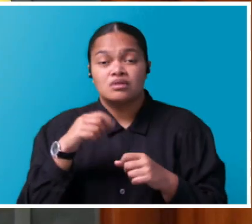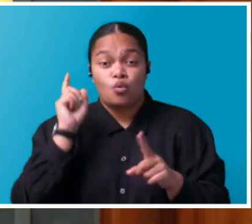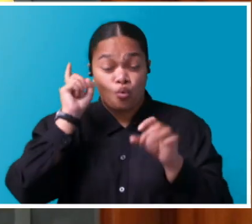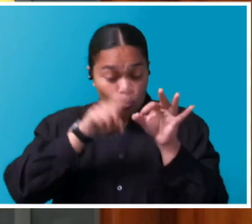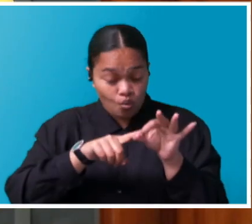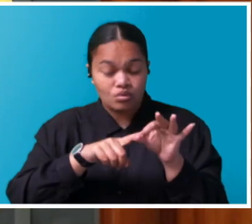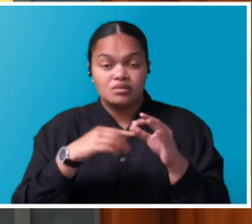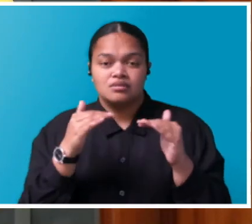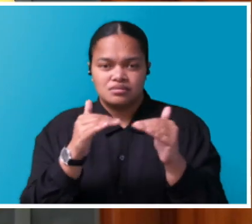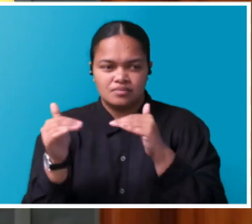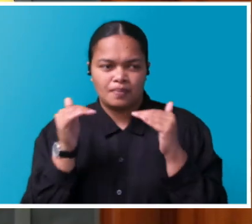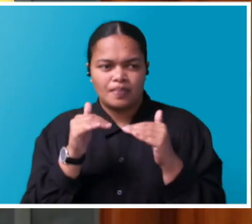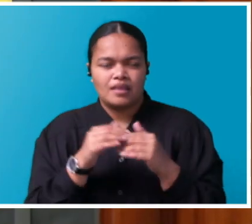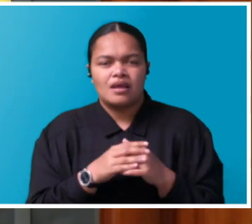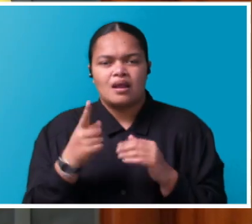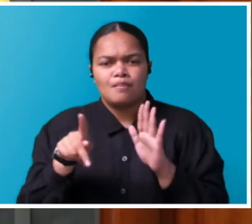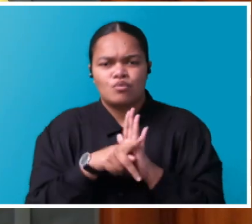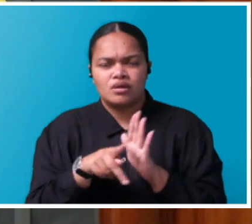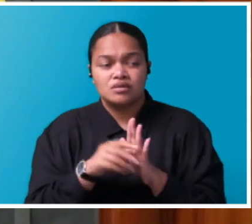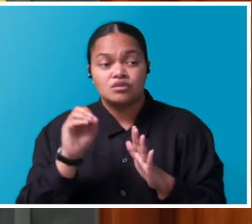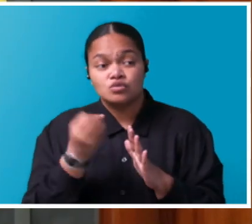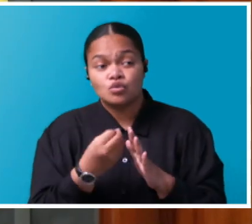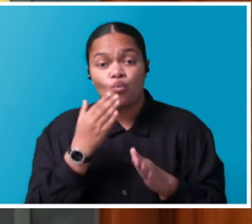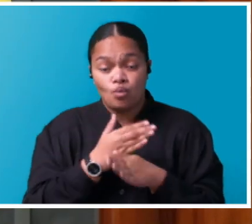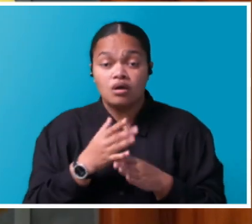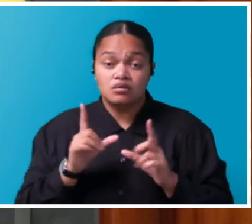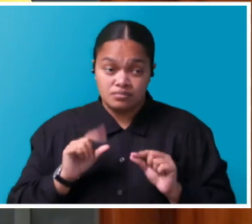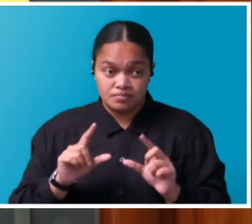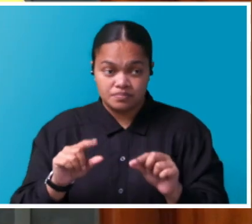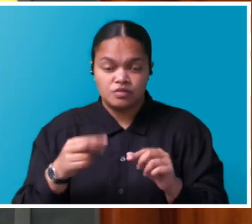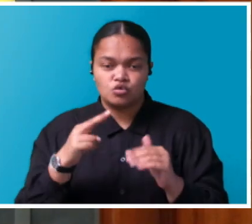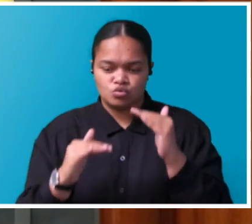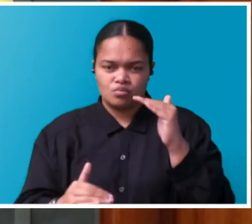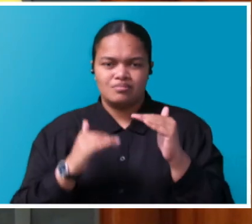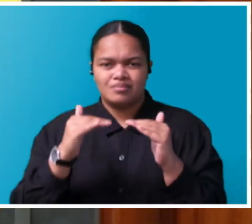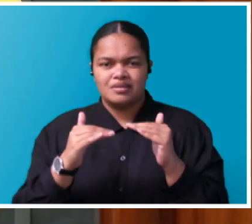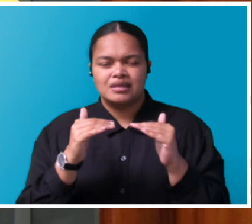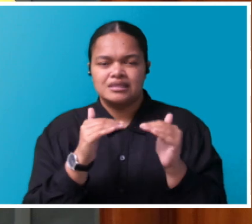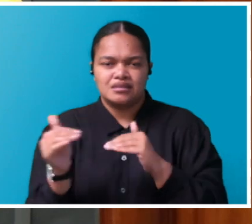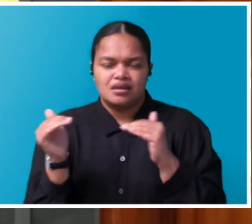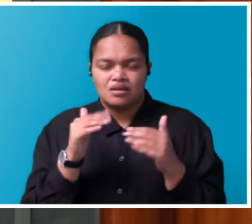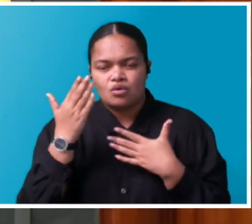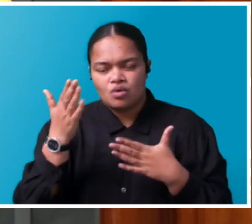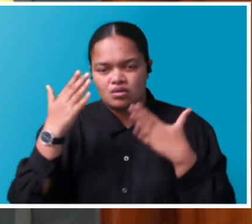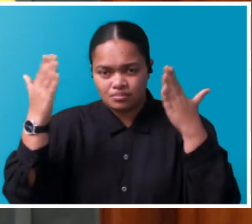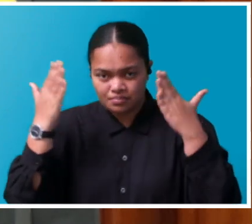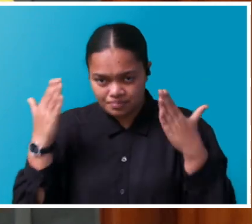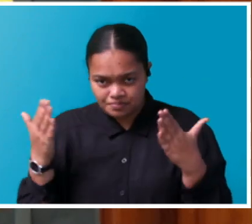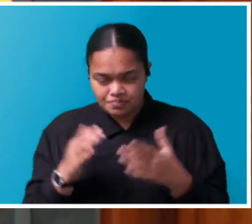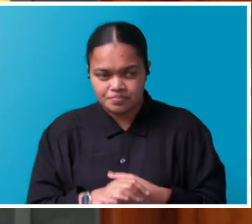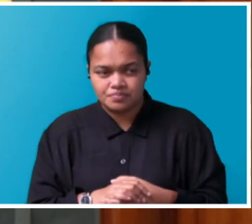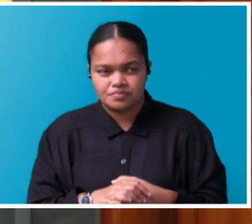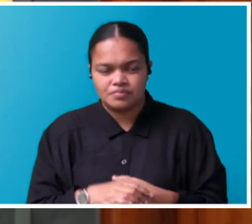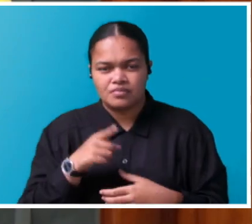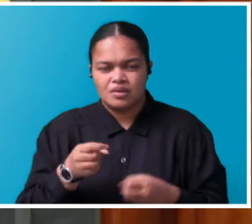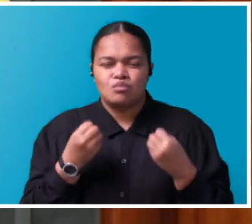premium carbon prices, and so work is currently being conducted to meet these standards. Honorable Speaker, the carbon results-based payment provides